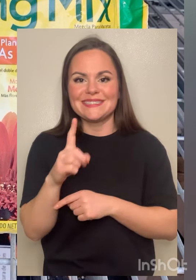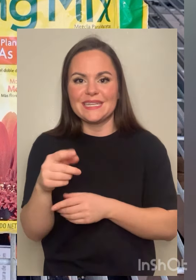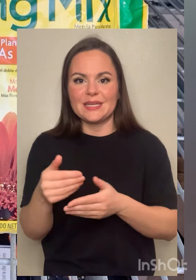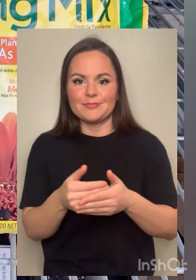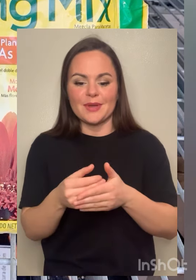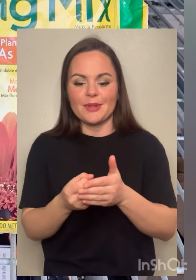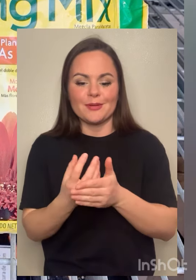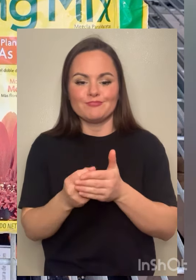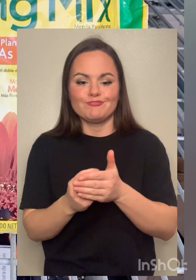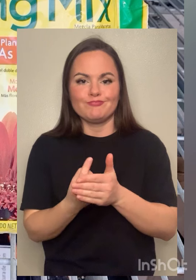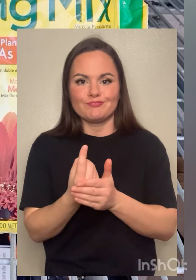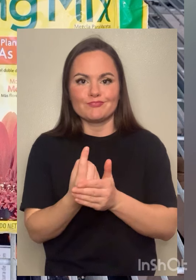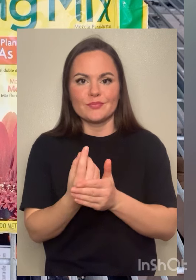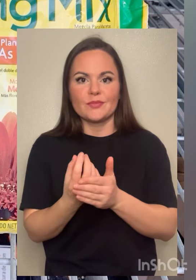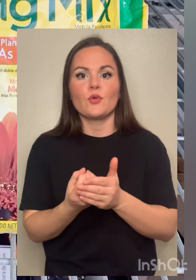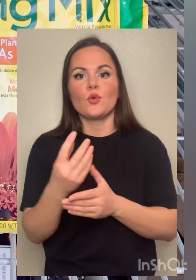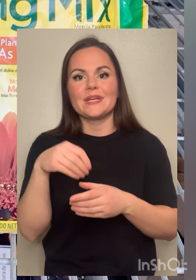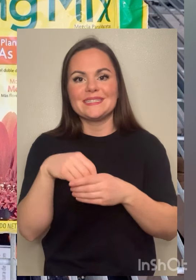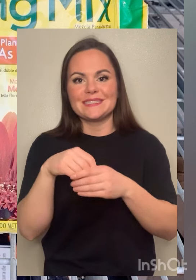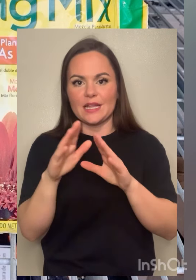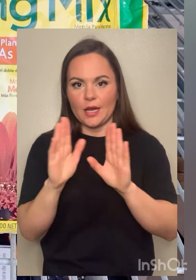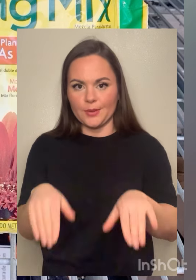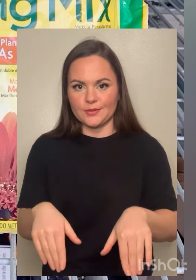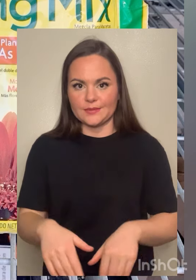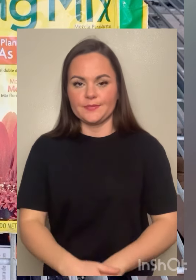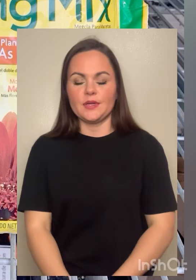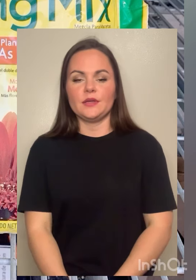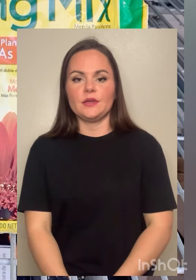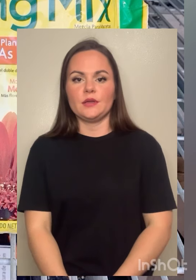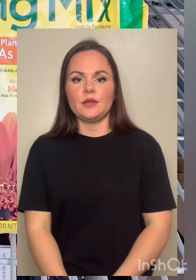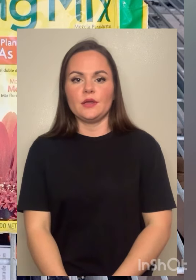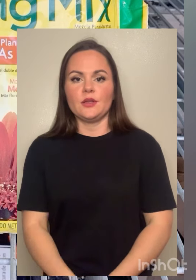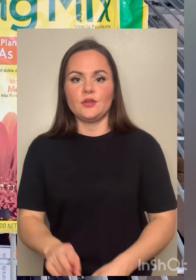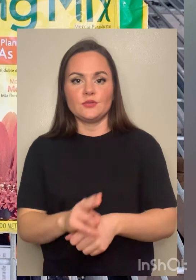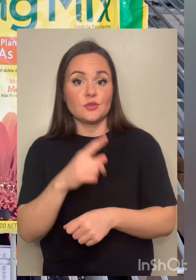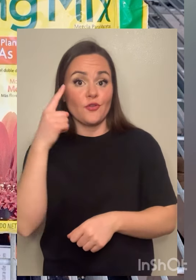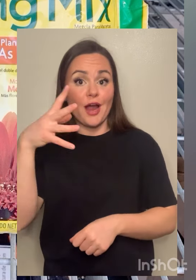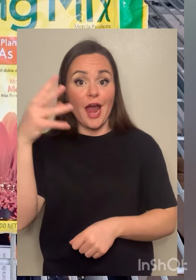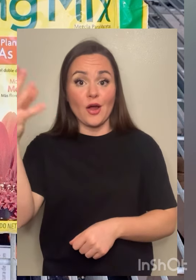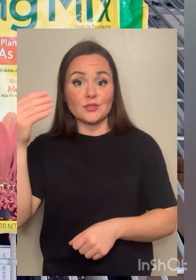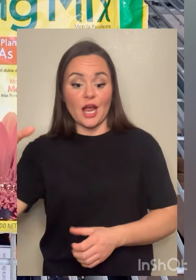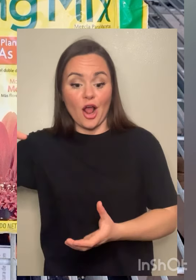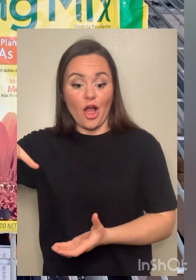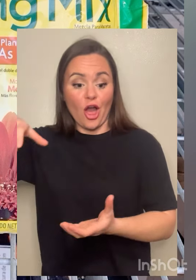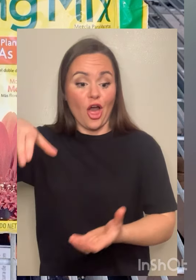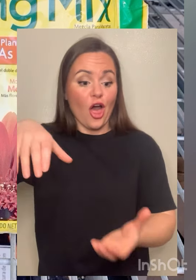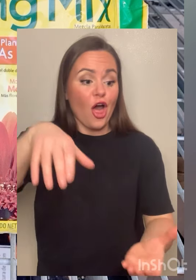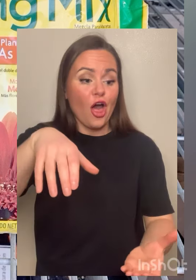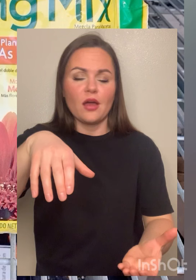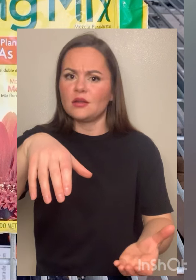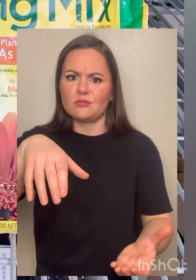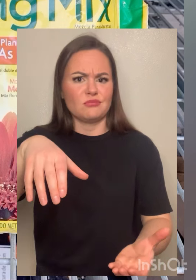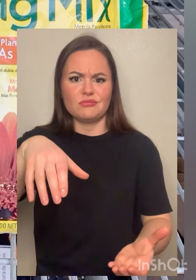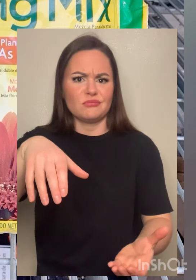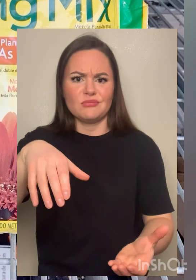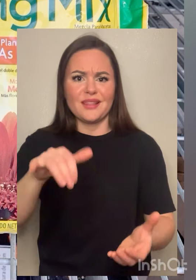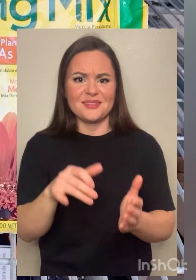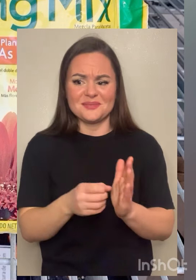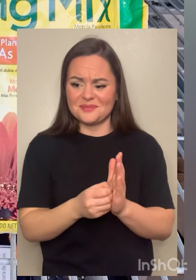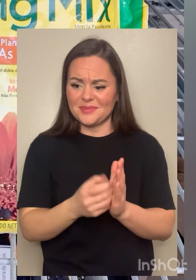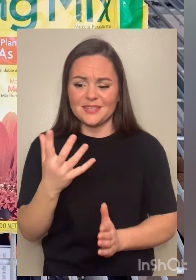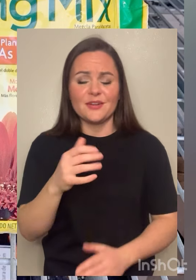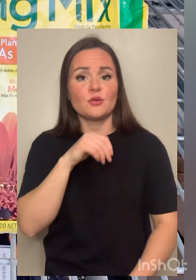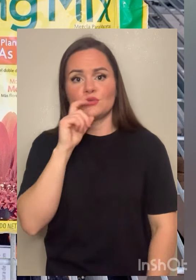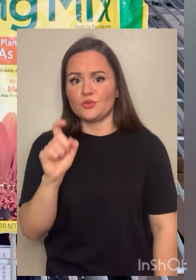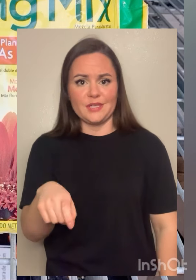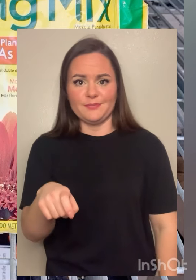$8. But you only need one bag of this, and you only use it for seed starting. Do not fill